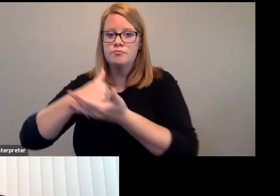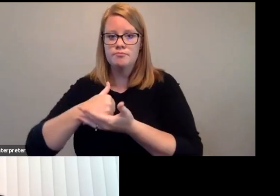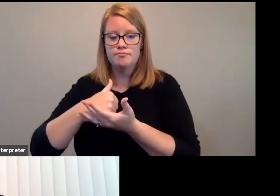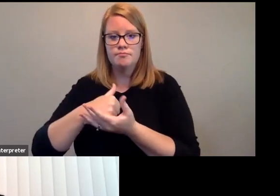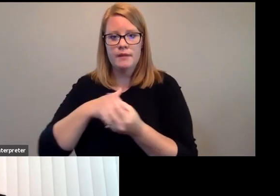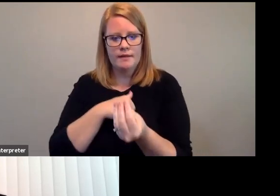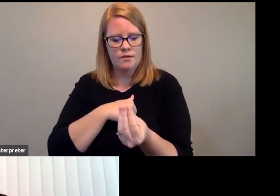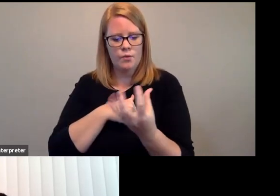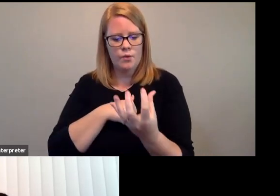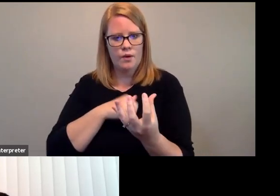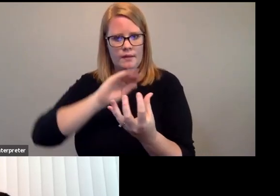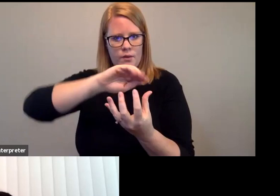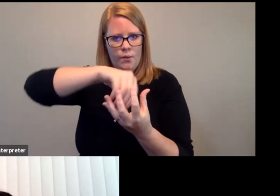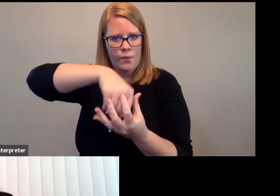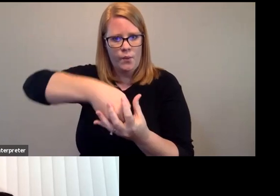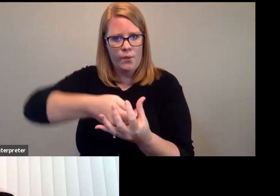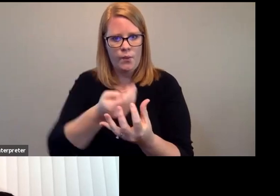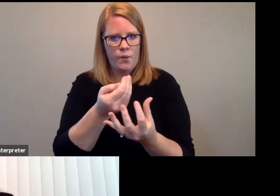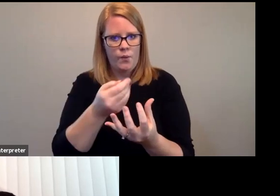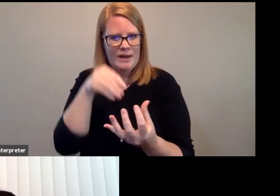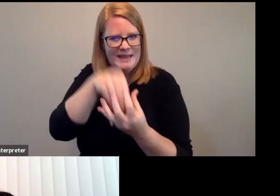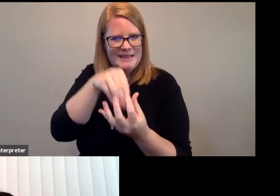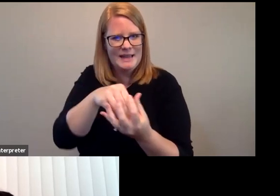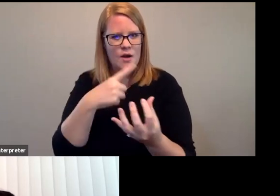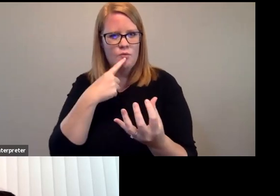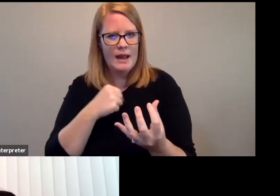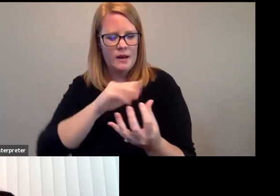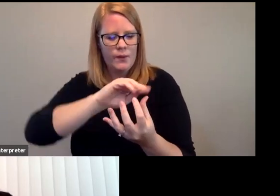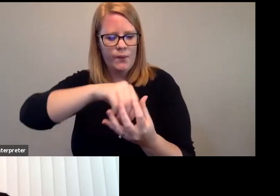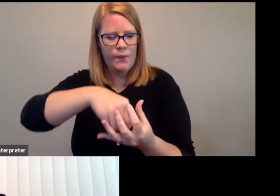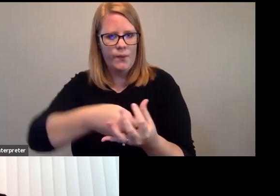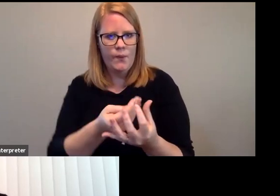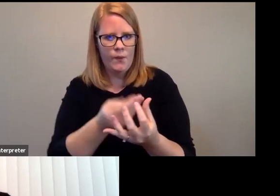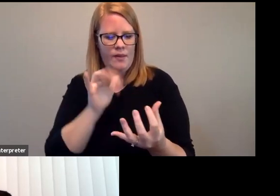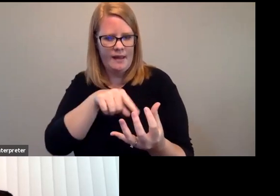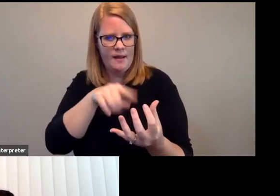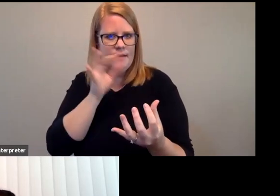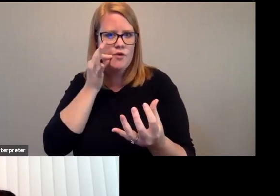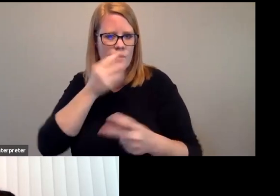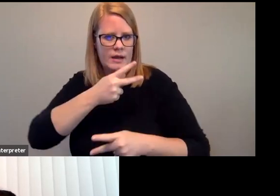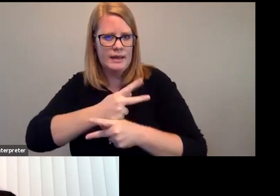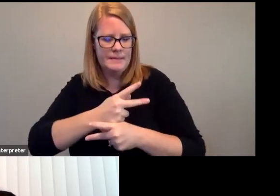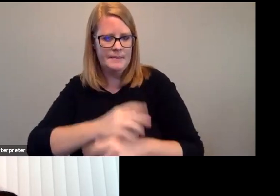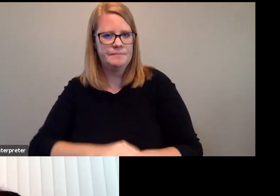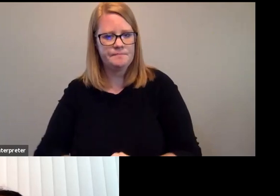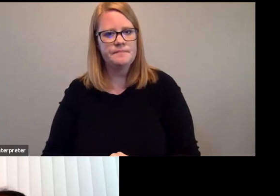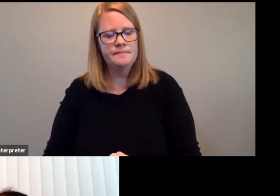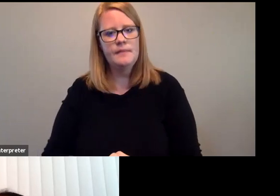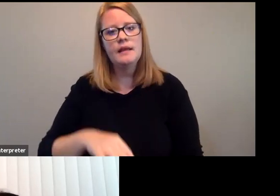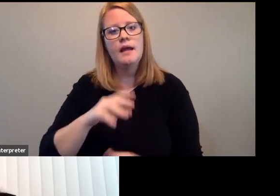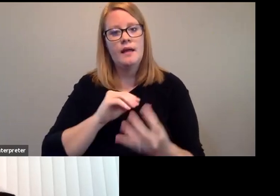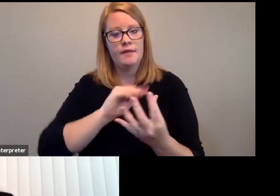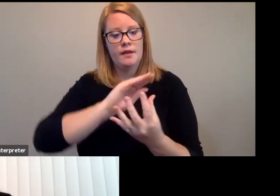bucket. Traditionally what we've been taught is you leave those pods next to the saguaro, leave them face up, you know, like little